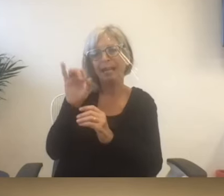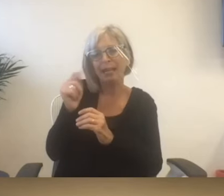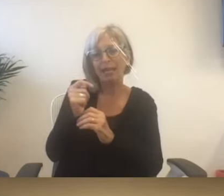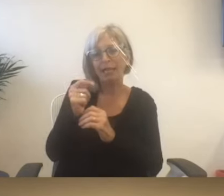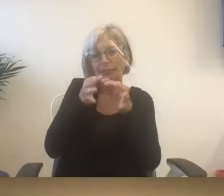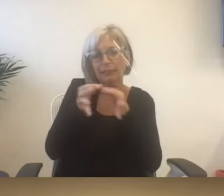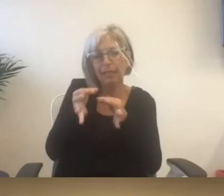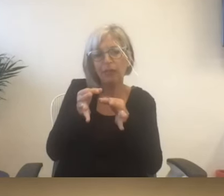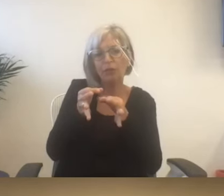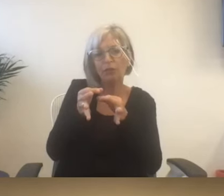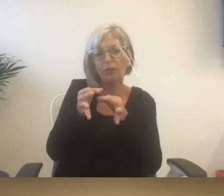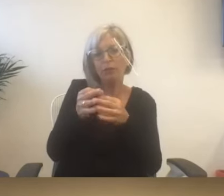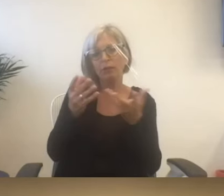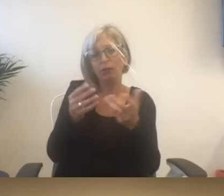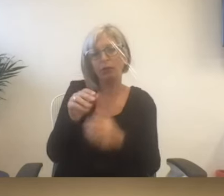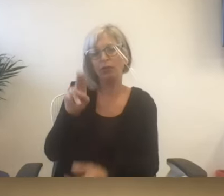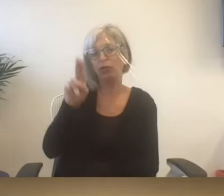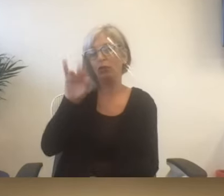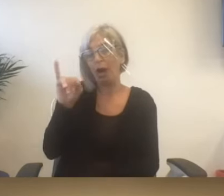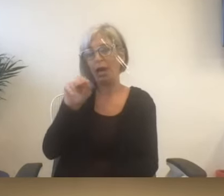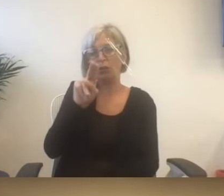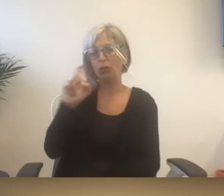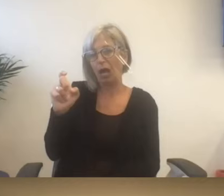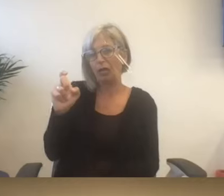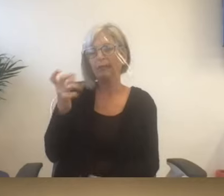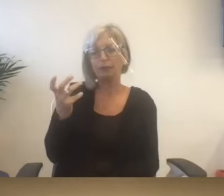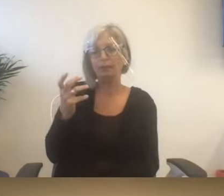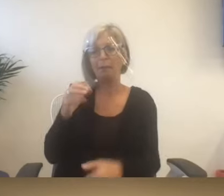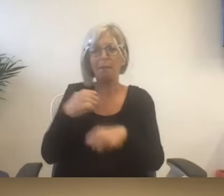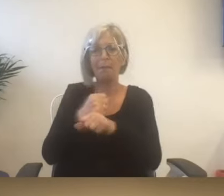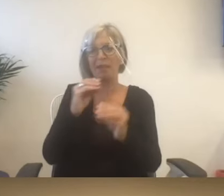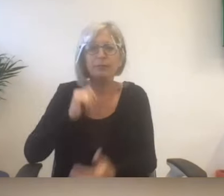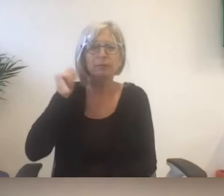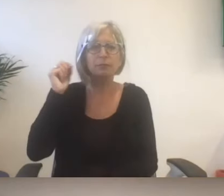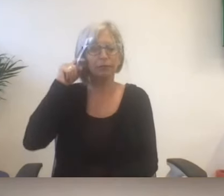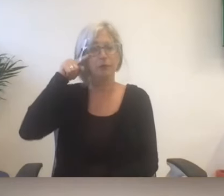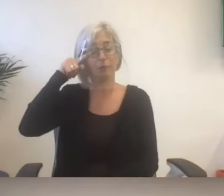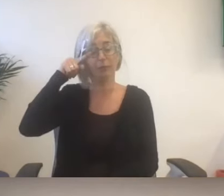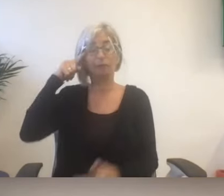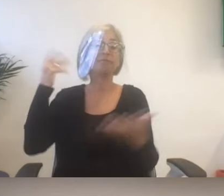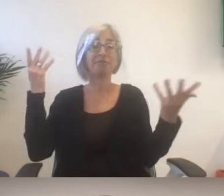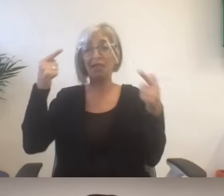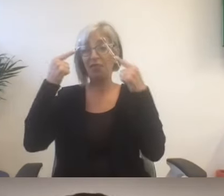some overall improved UI UX, which, you know, just to, you know, jazz it up a little bit. Yeah, I think